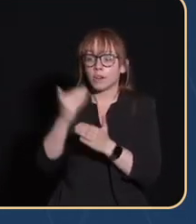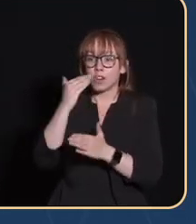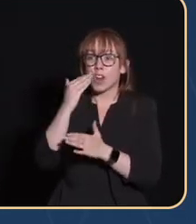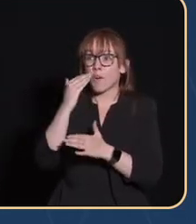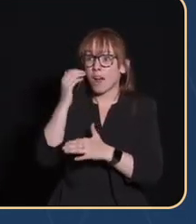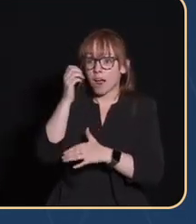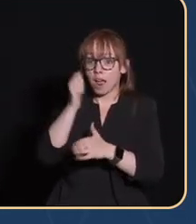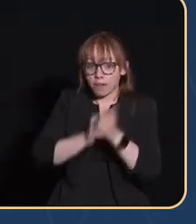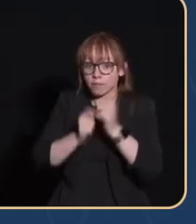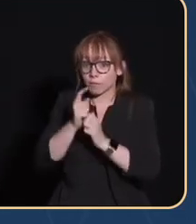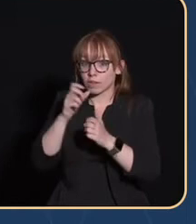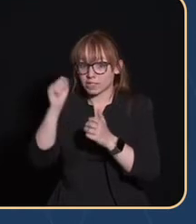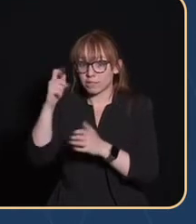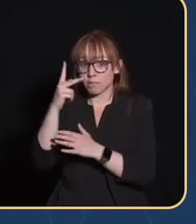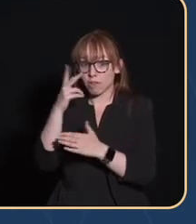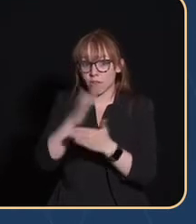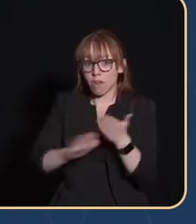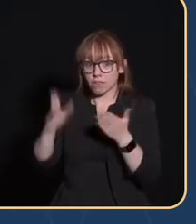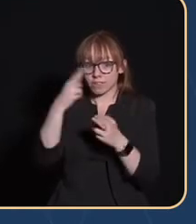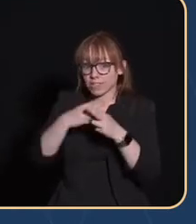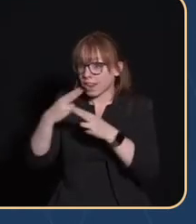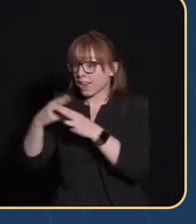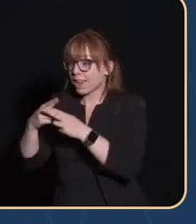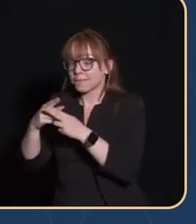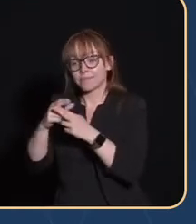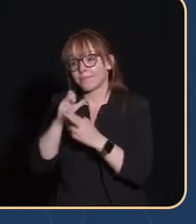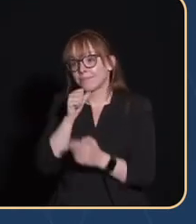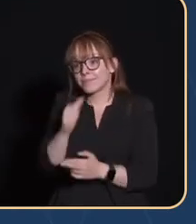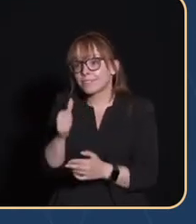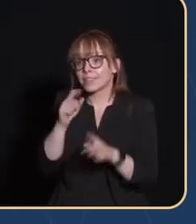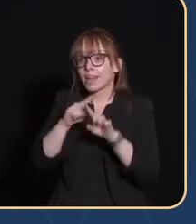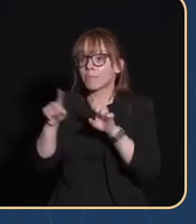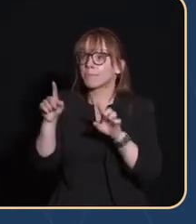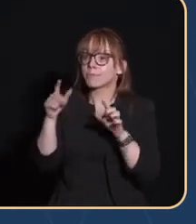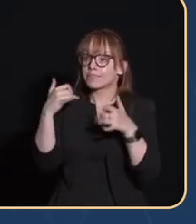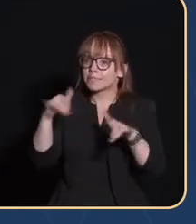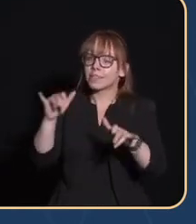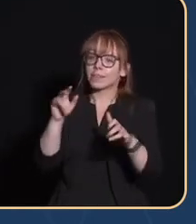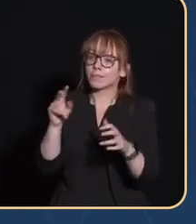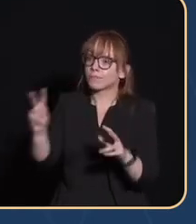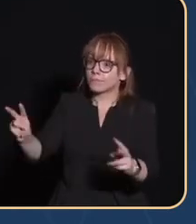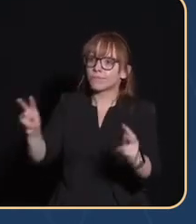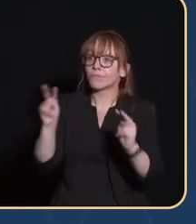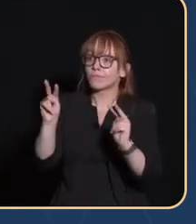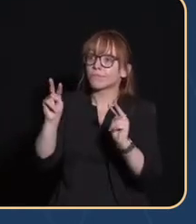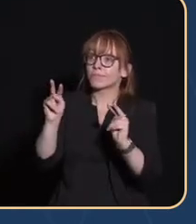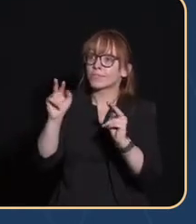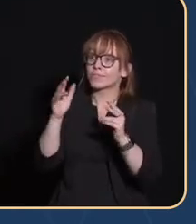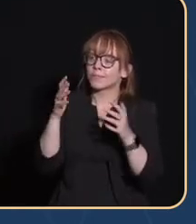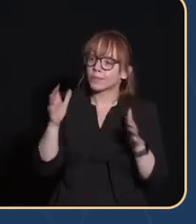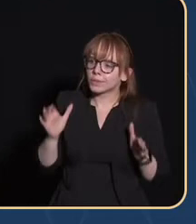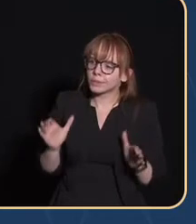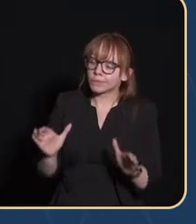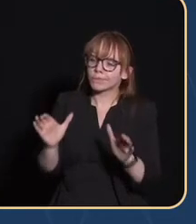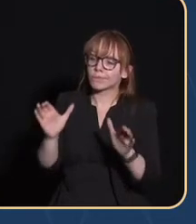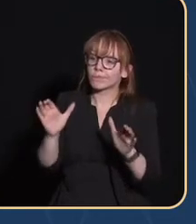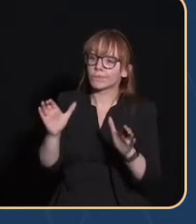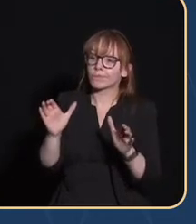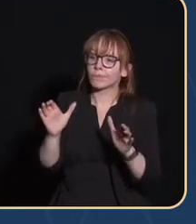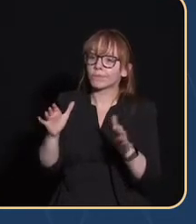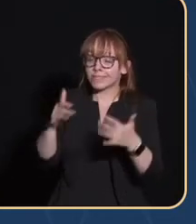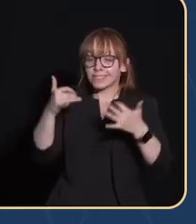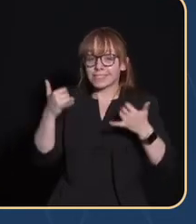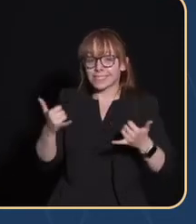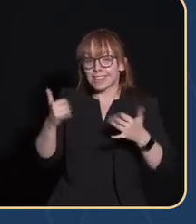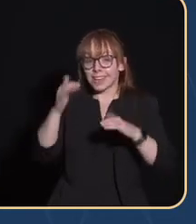name, but they appreciate you and look to you for encouragement. Tonight, we get a chance to celebrate